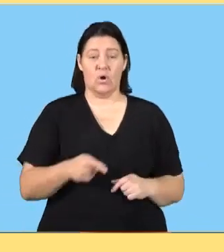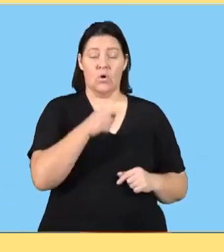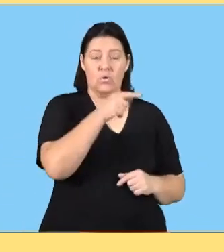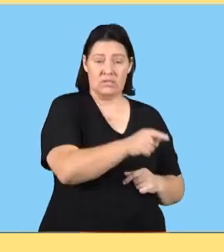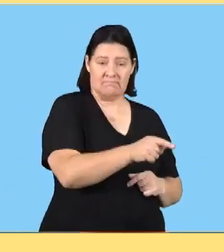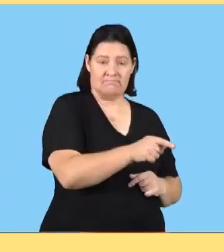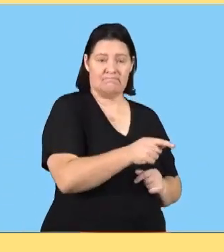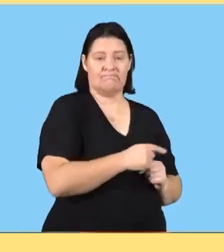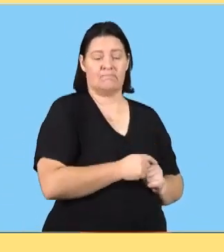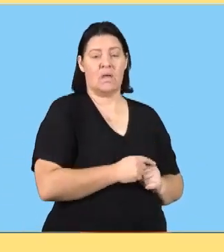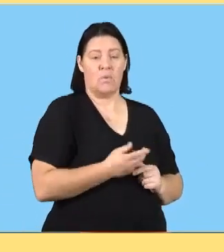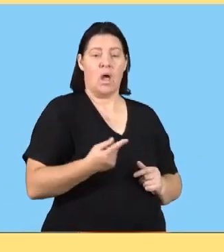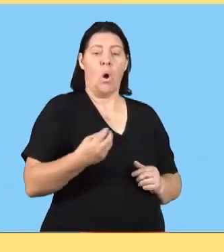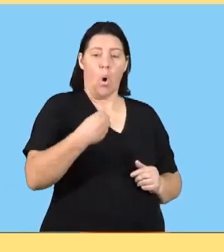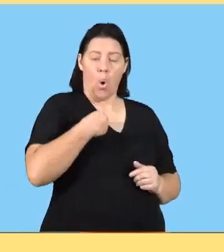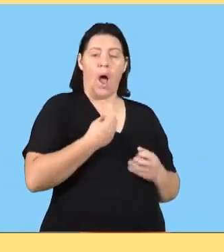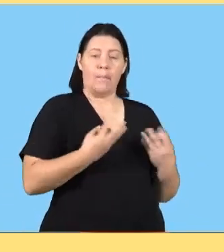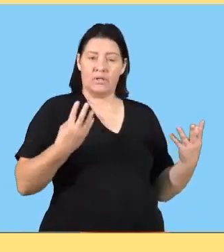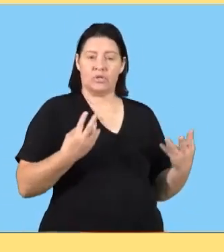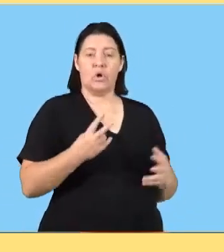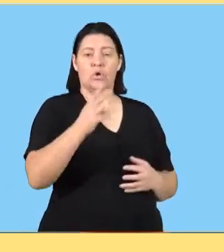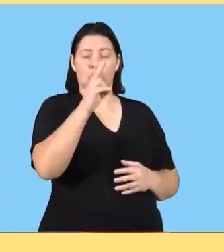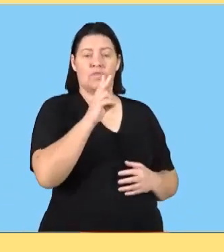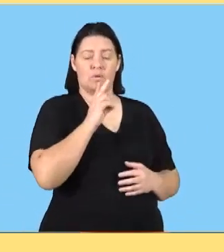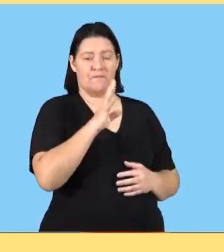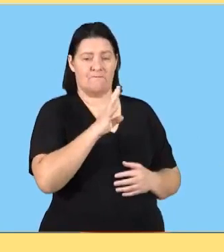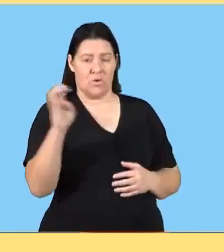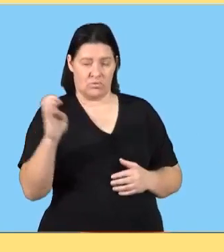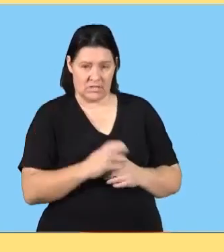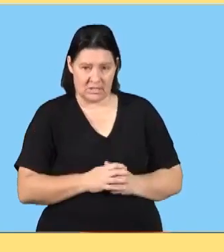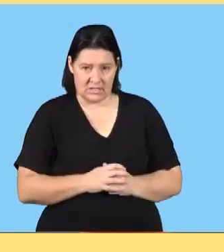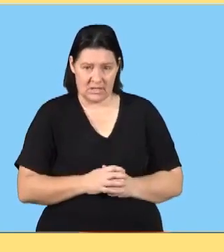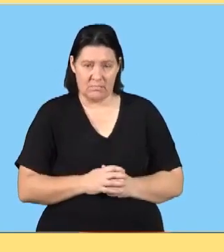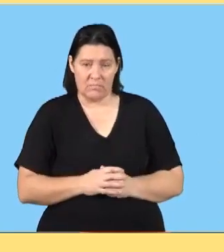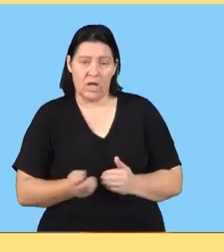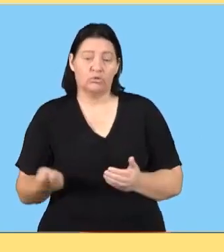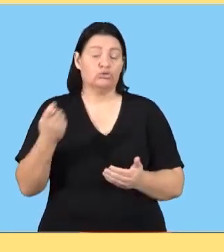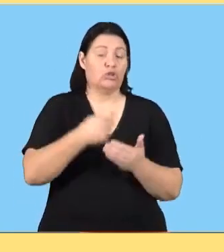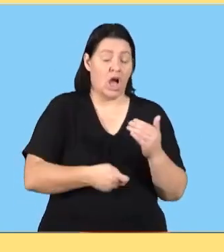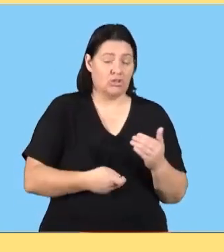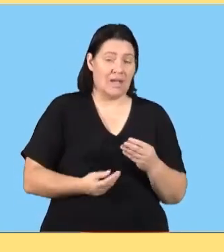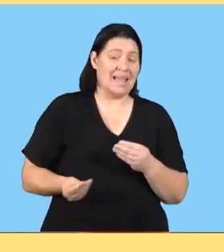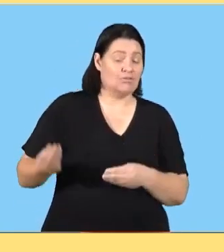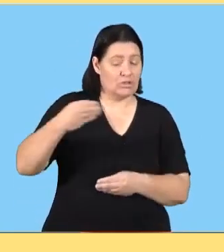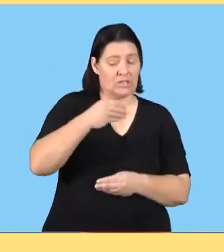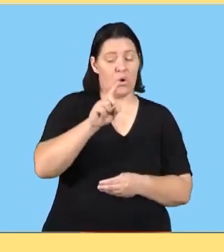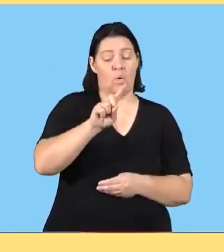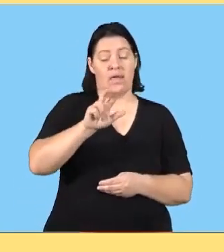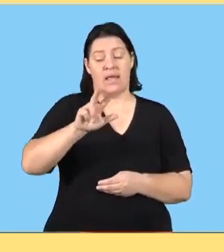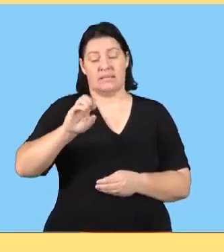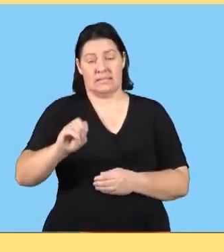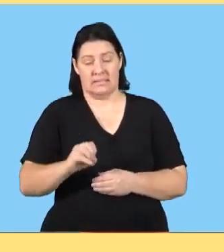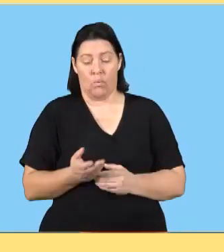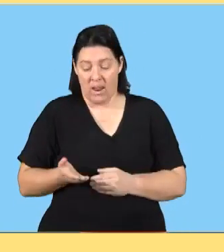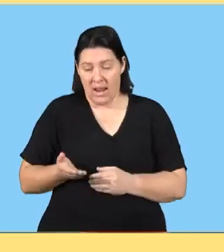Better was already owing 2,400, and we have charged them interest of 180. It